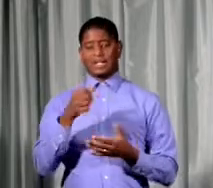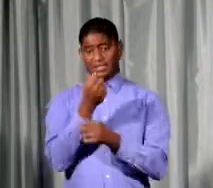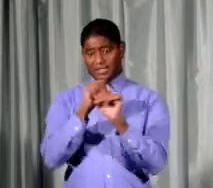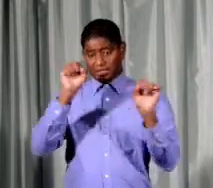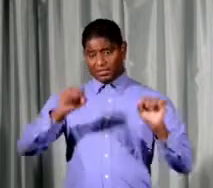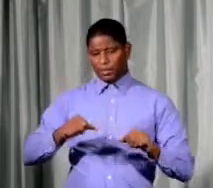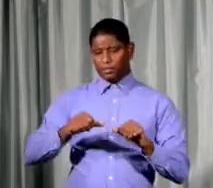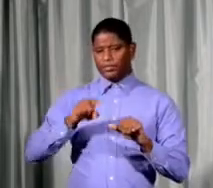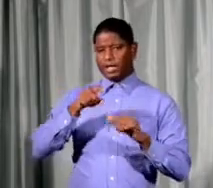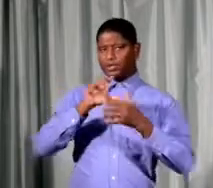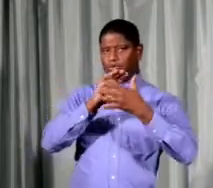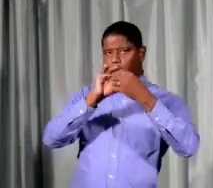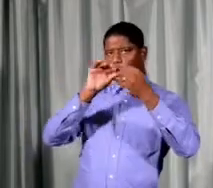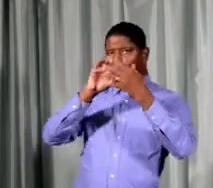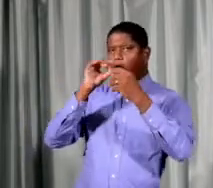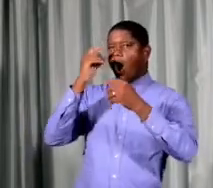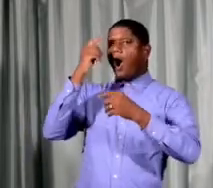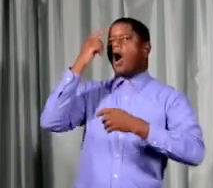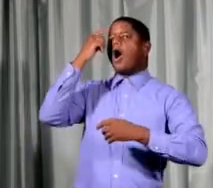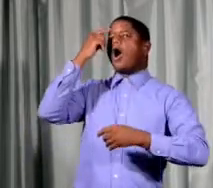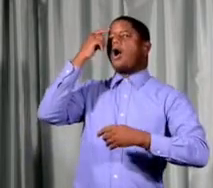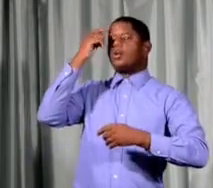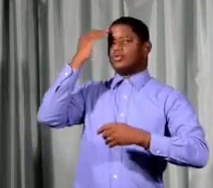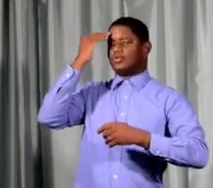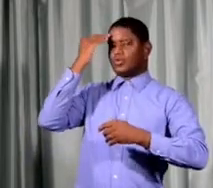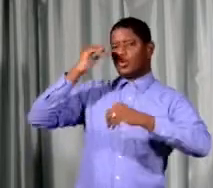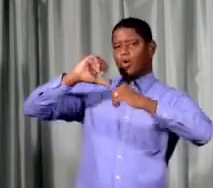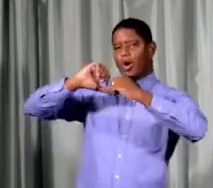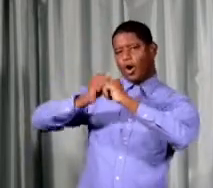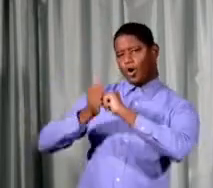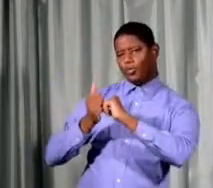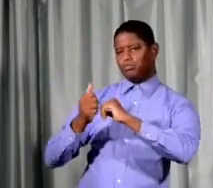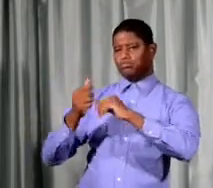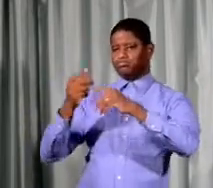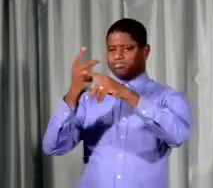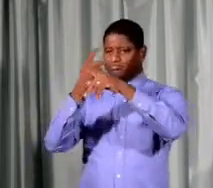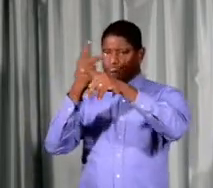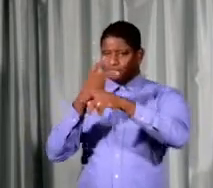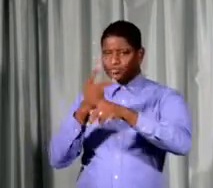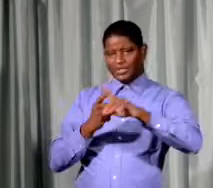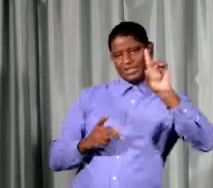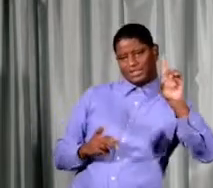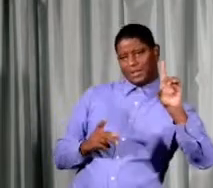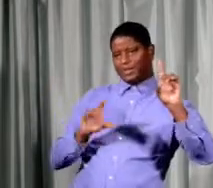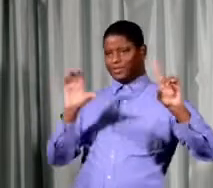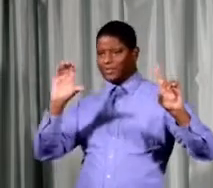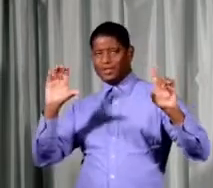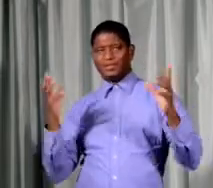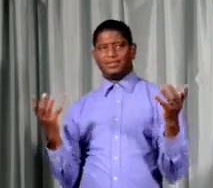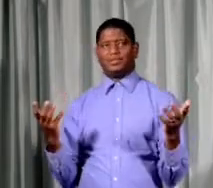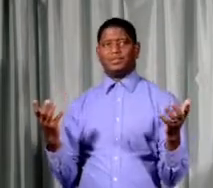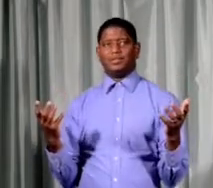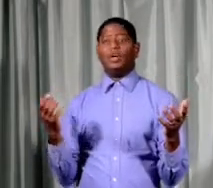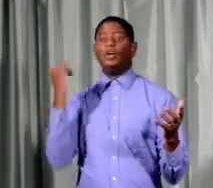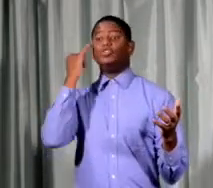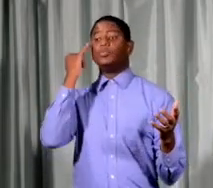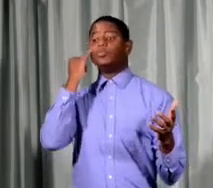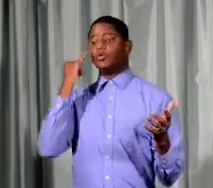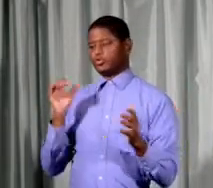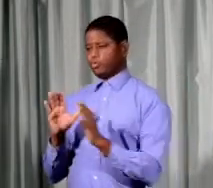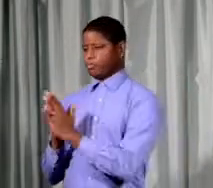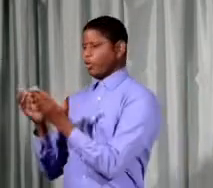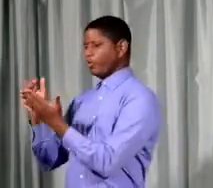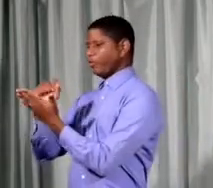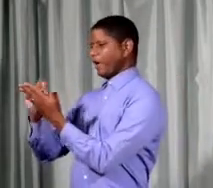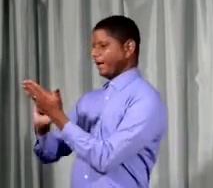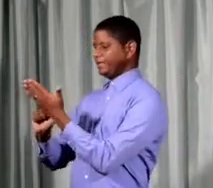paying people, receiving cash in your cash register, and the system behind the scenes is doing these debits and